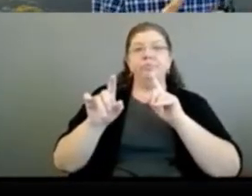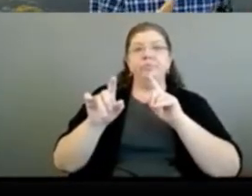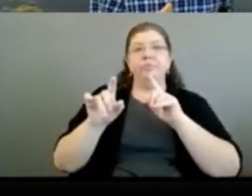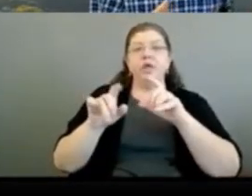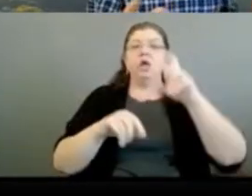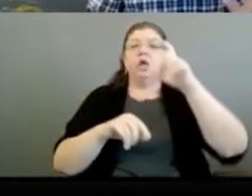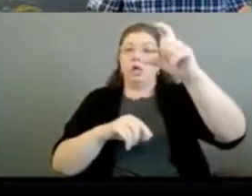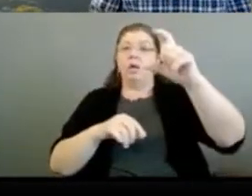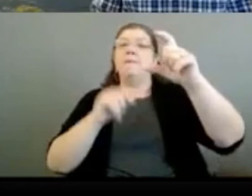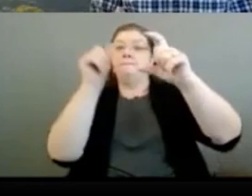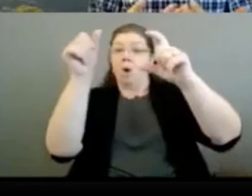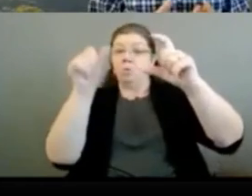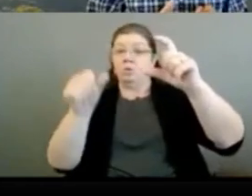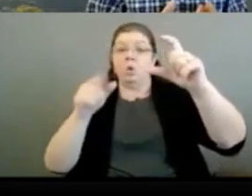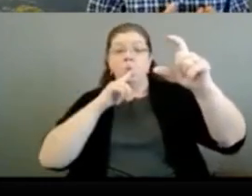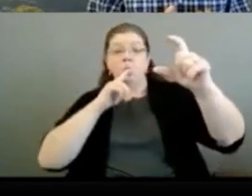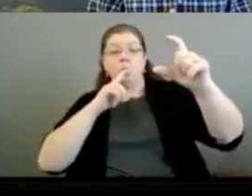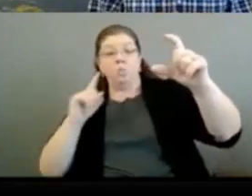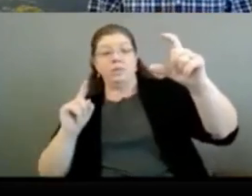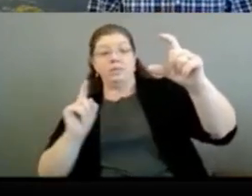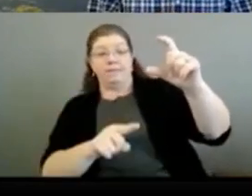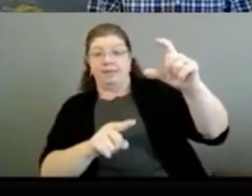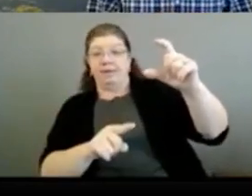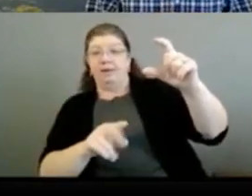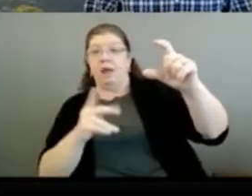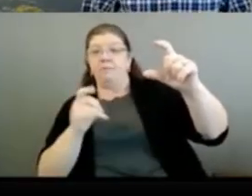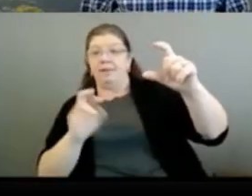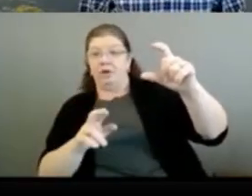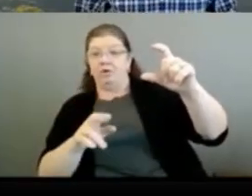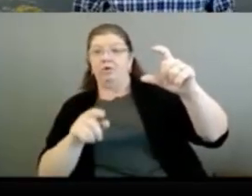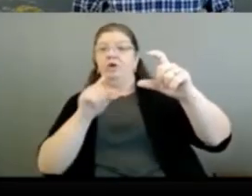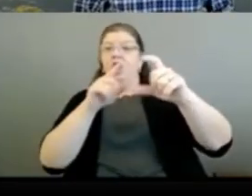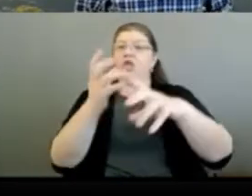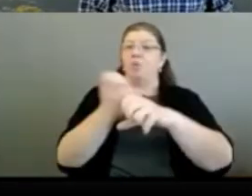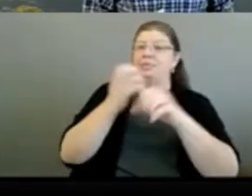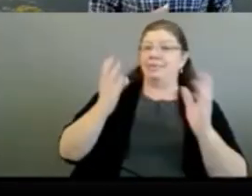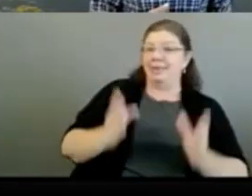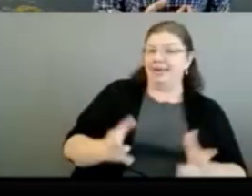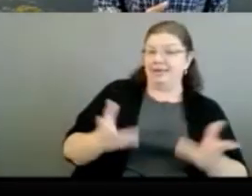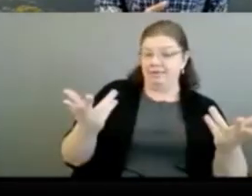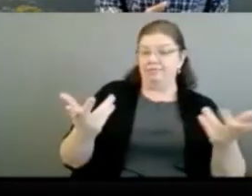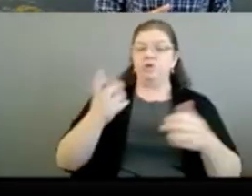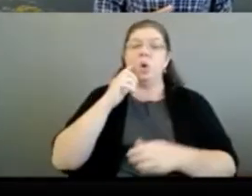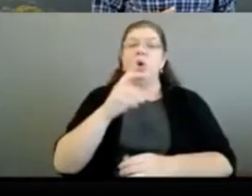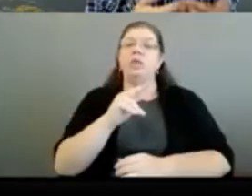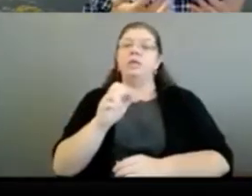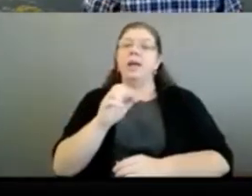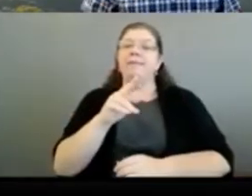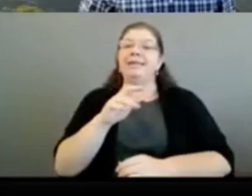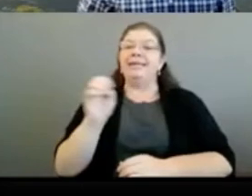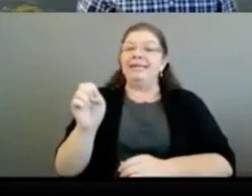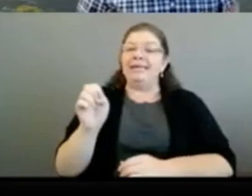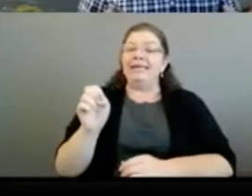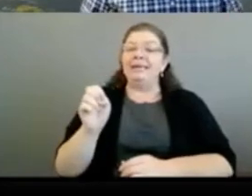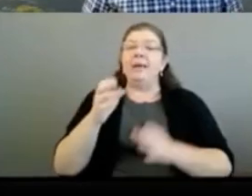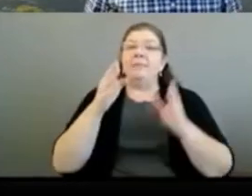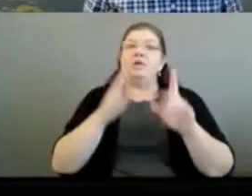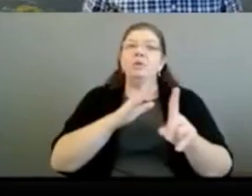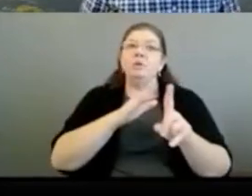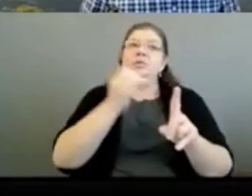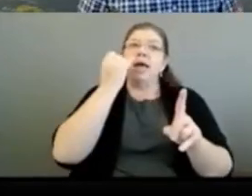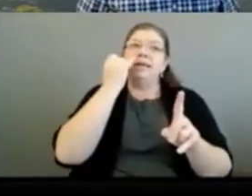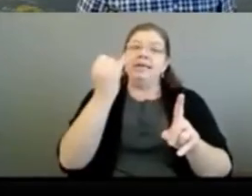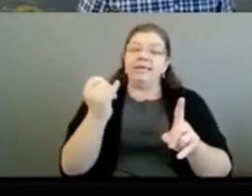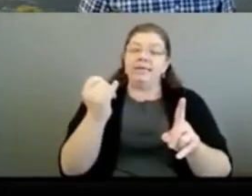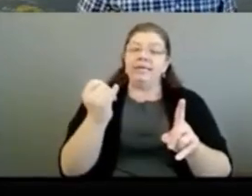the original poster, who was the recipient of that interaction. So what can we say here? The nominee might be someone whose ideas are taken up